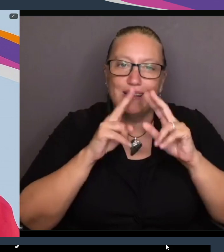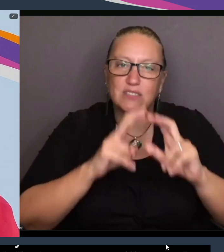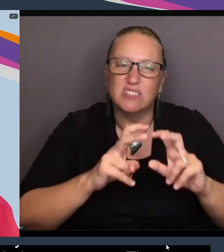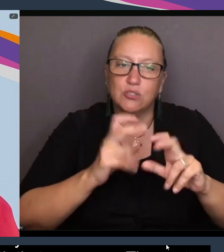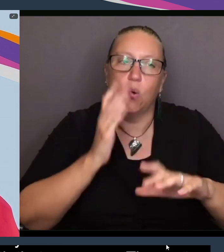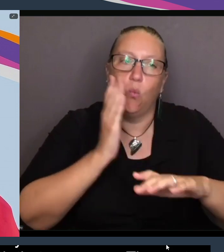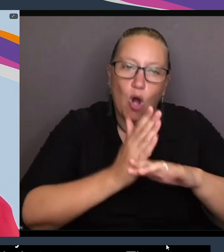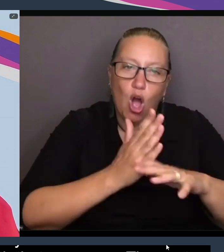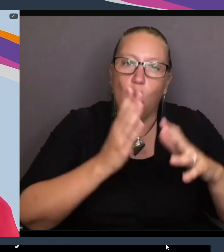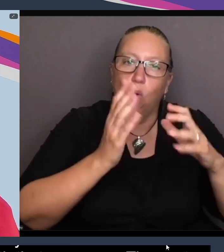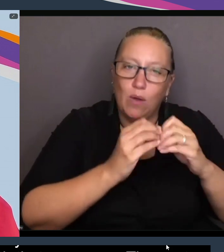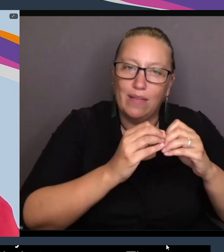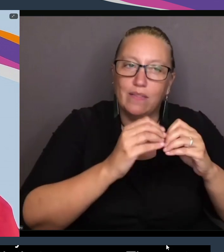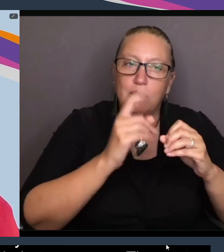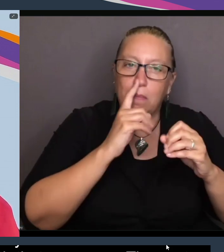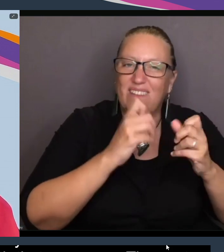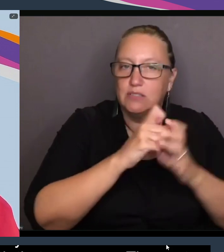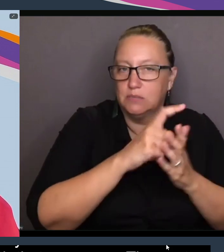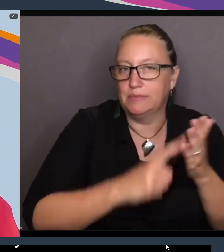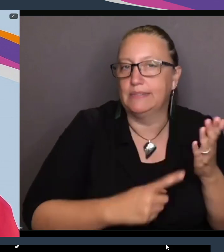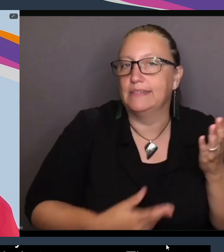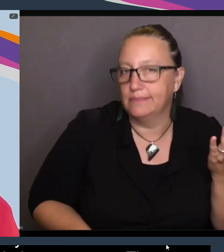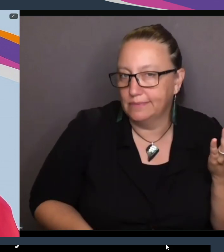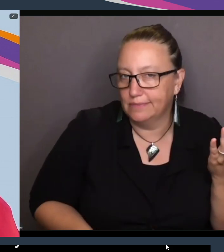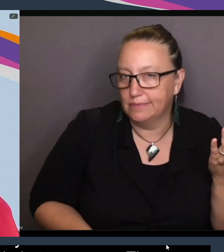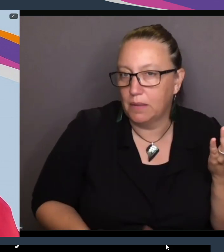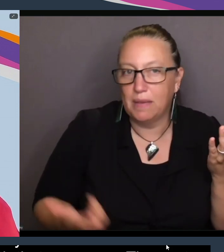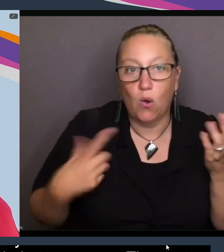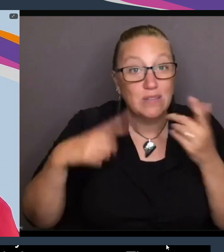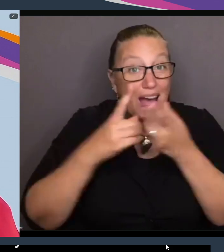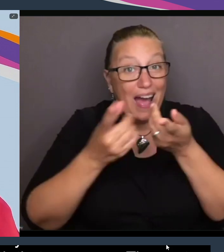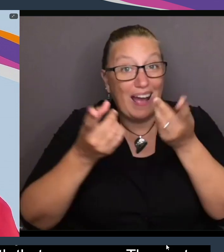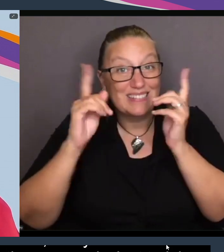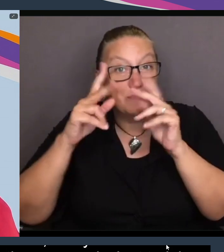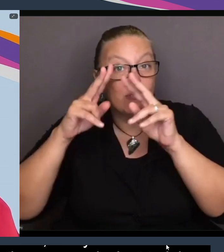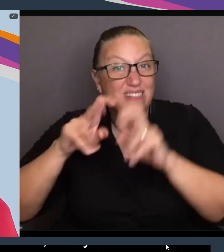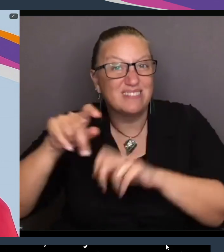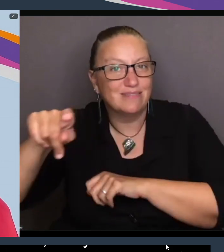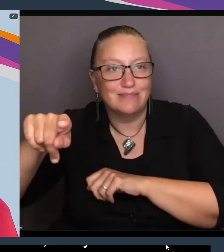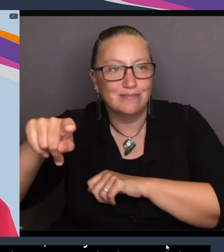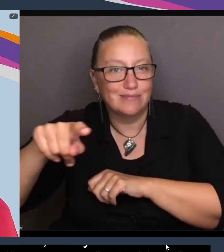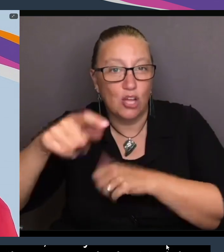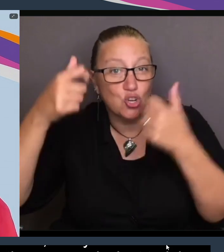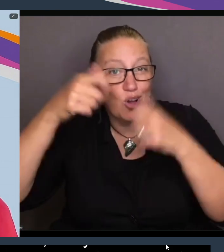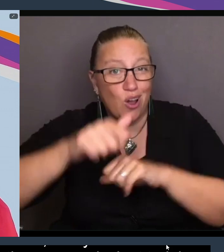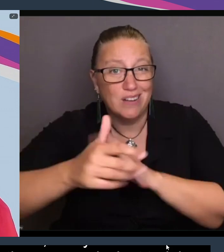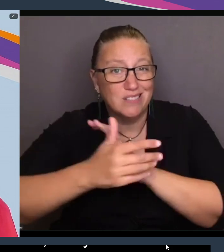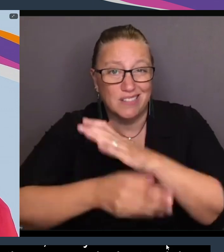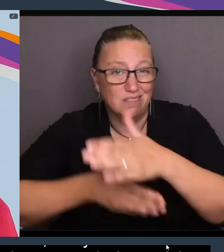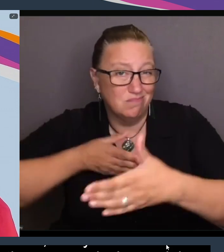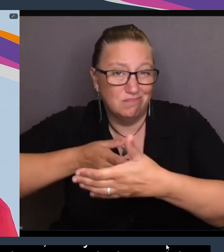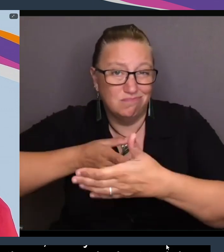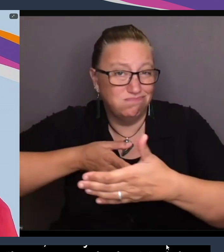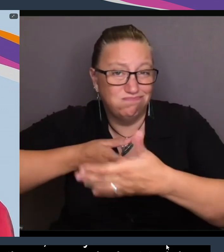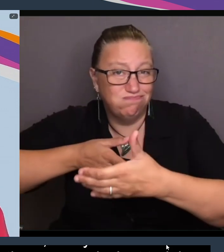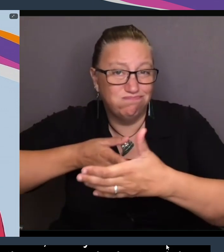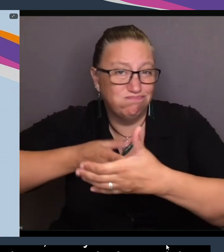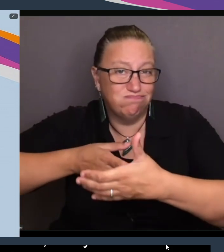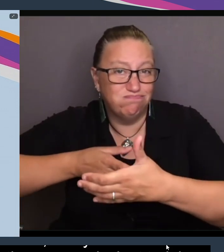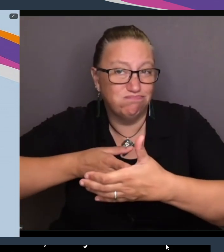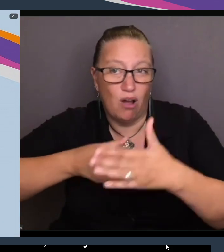with disability? The lack of knowledge and skills of academics can be a significant barrier to effective co-design.